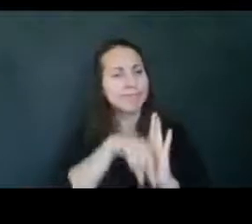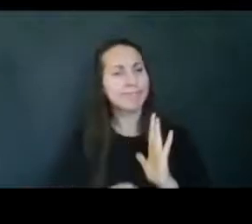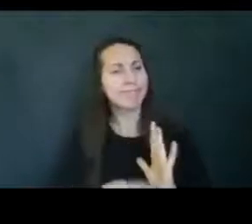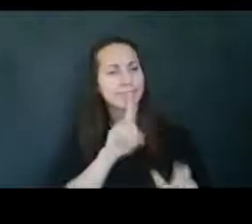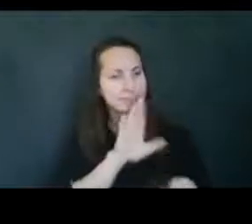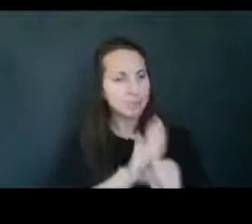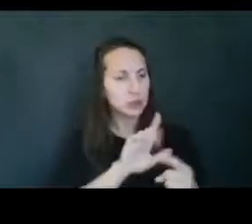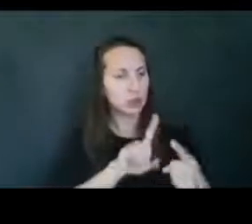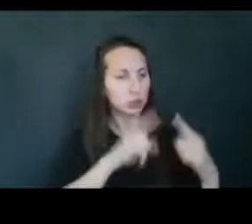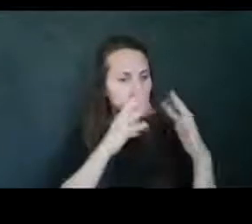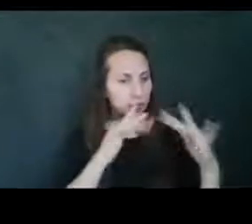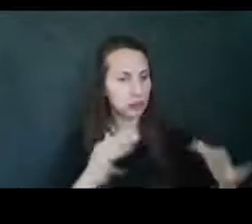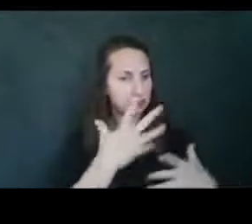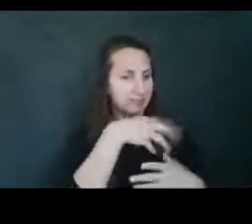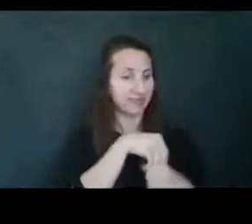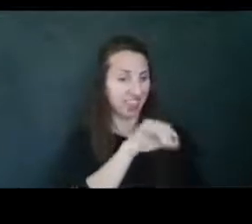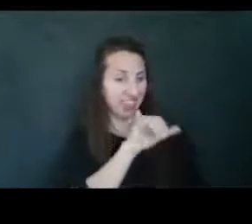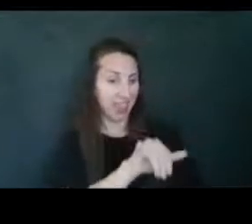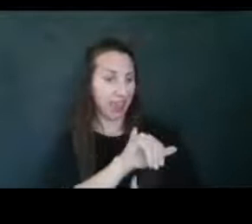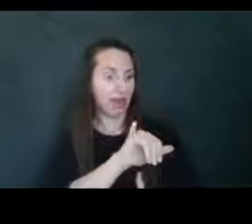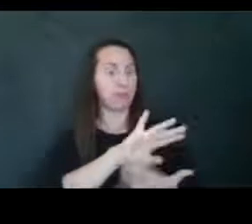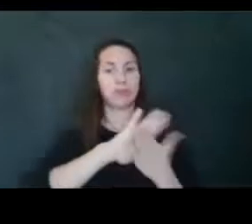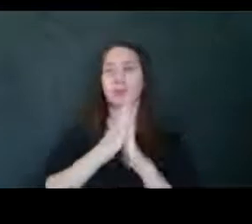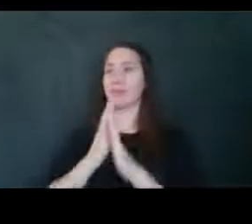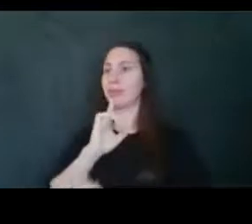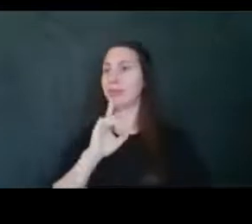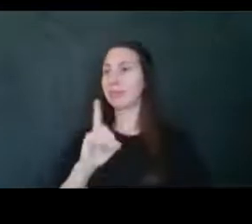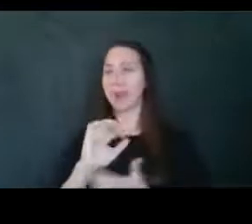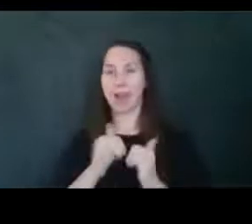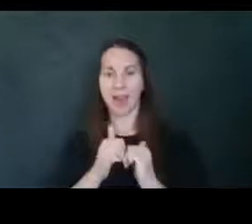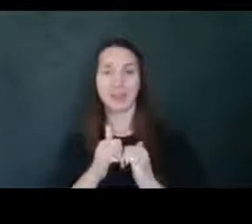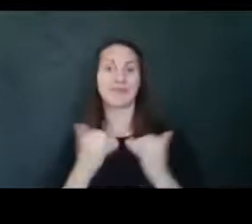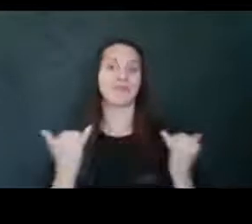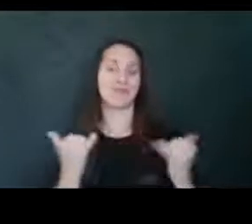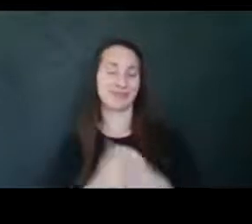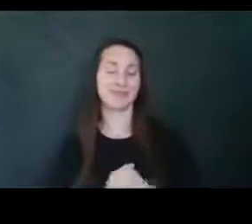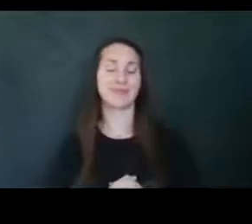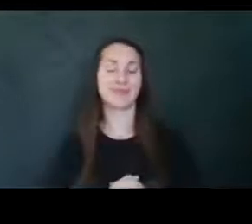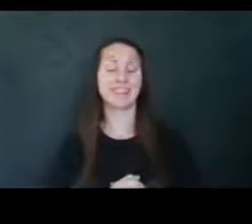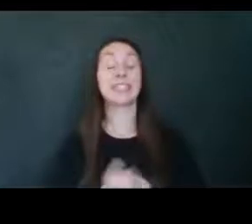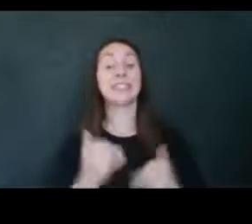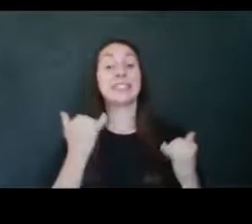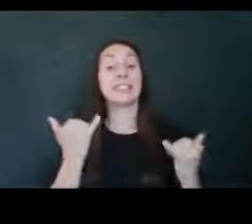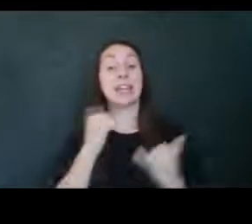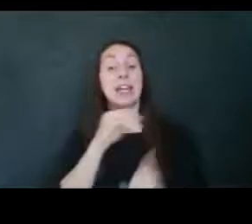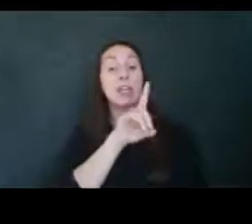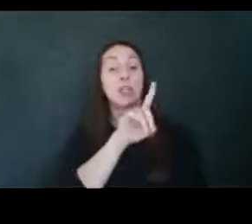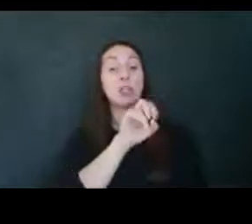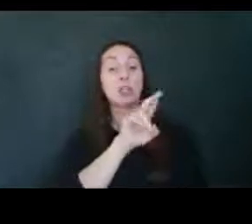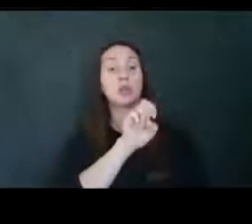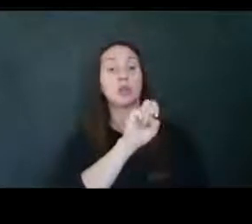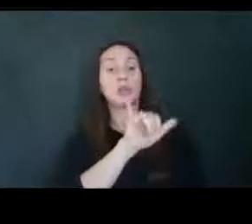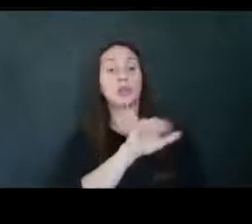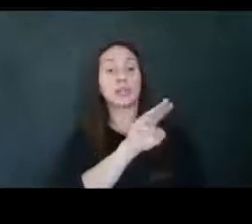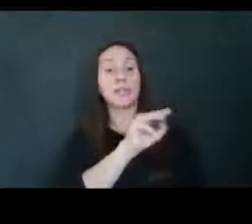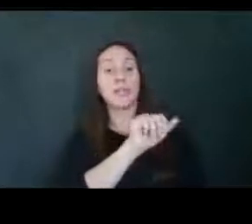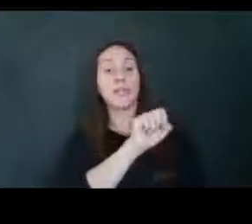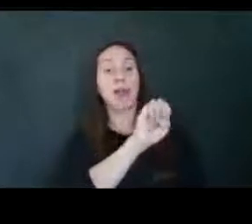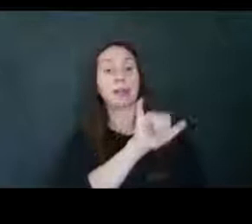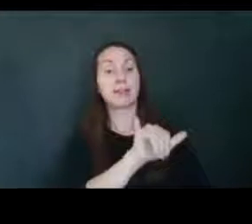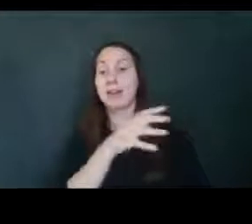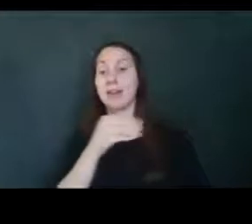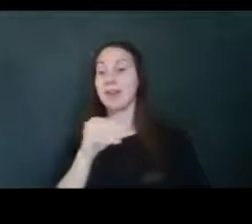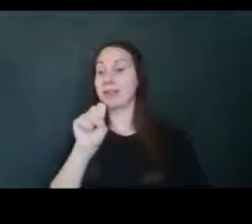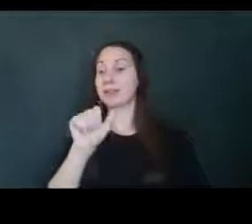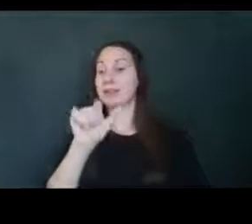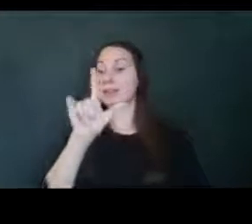inclusion and make it a reality. We will learn from Dorsey Massey and Sally Weber as they share the